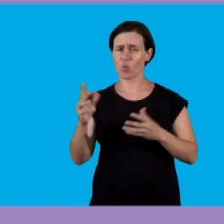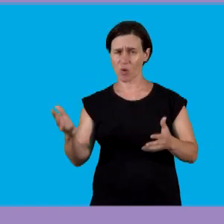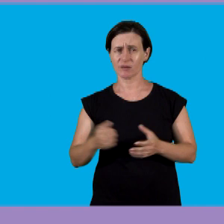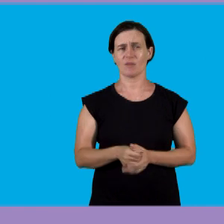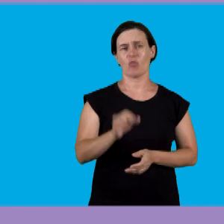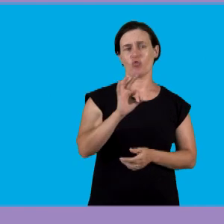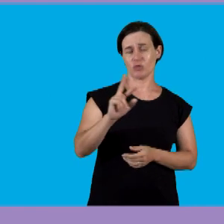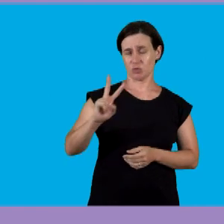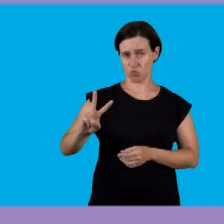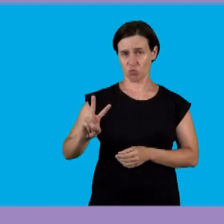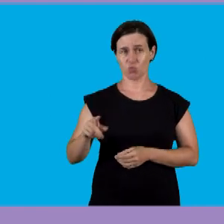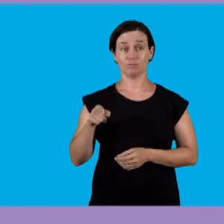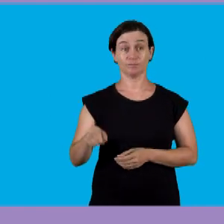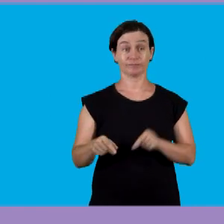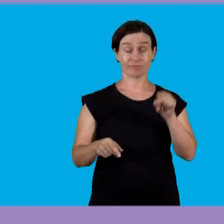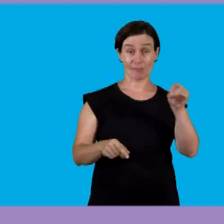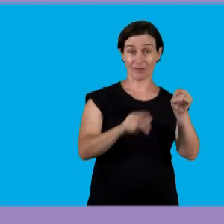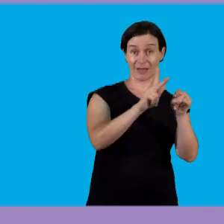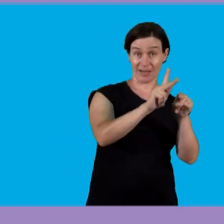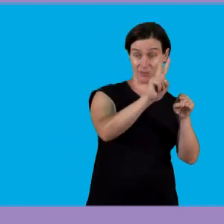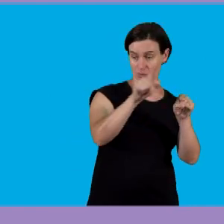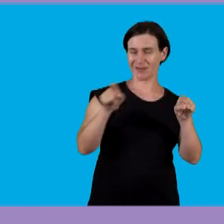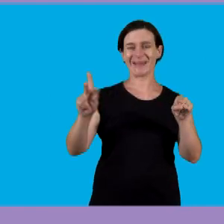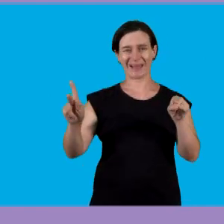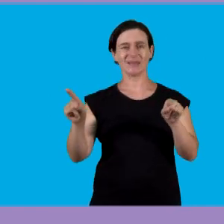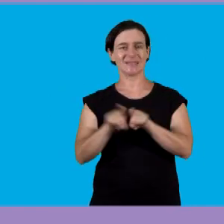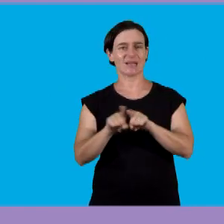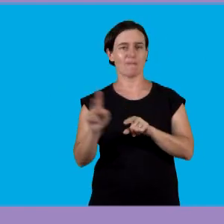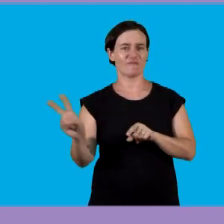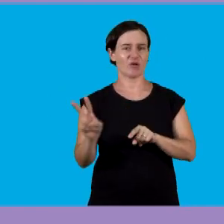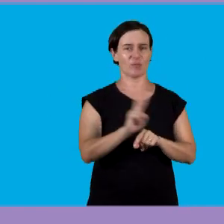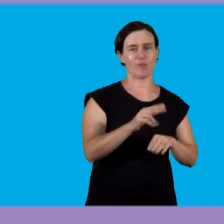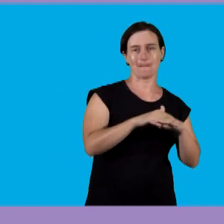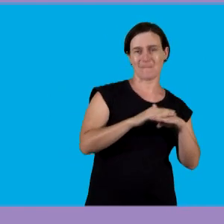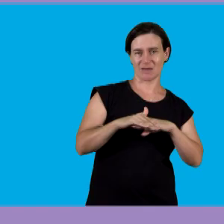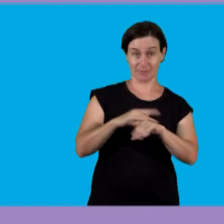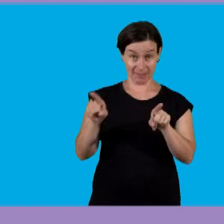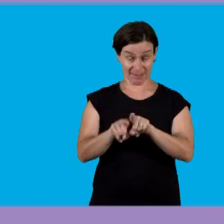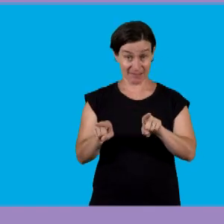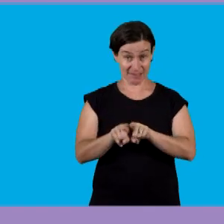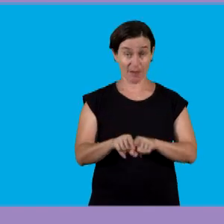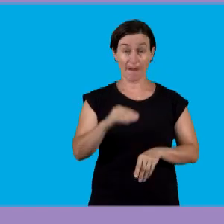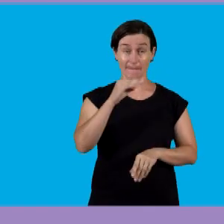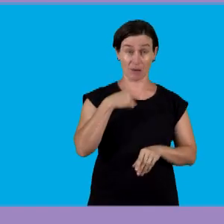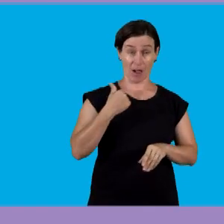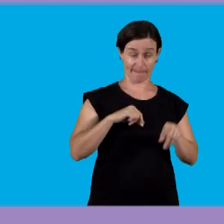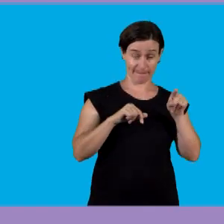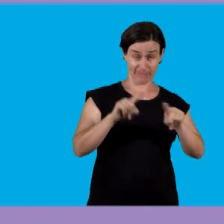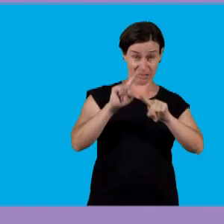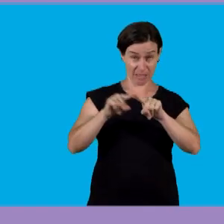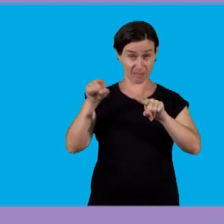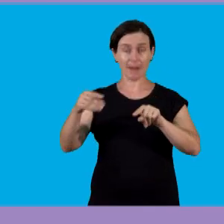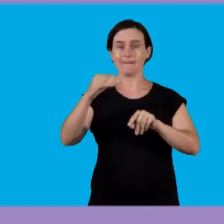is 32. And those variables, they have the same base. And since we are multiplying, we are going